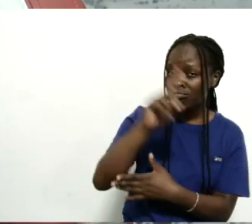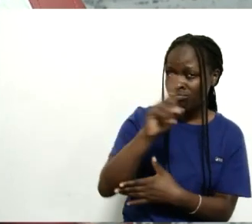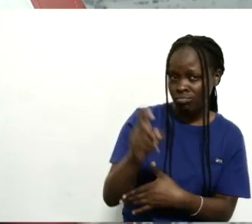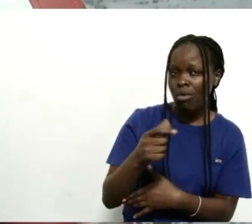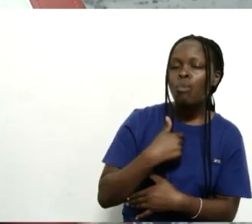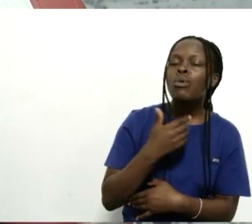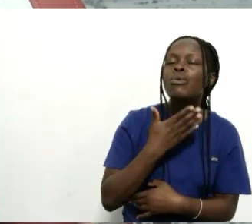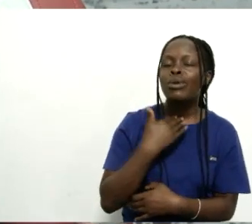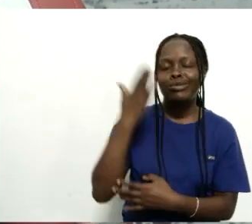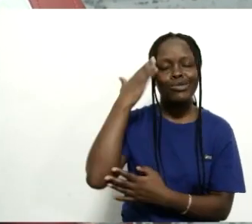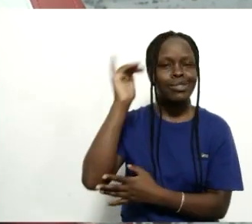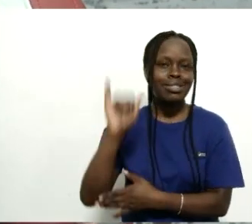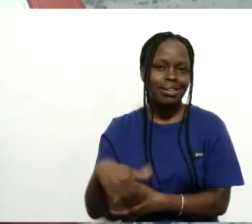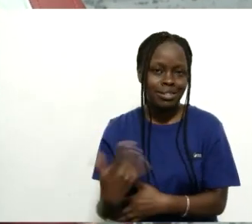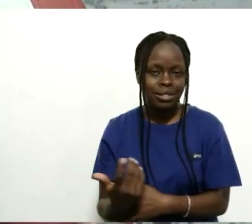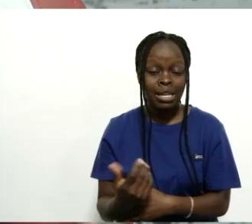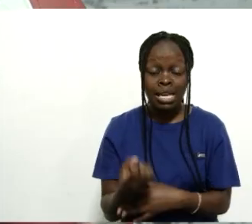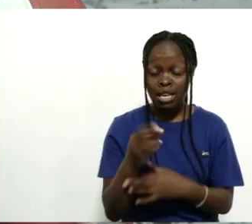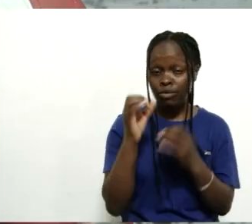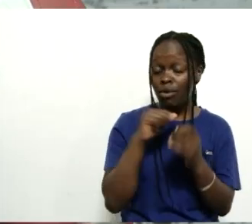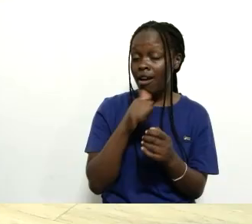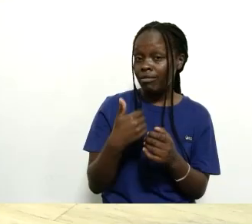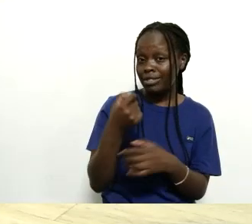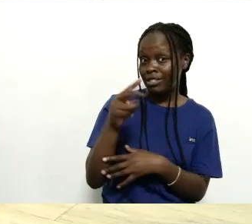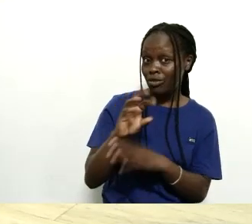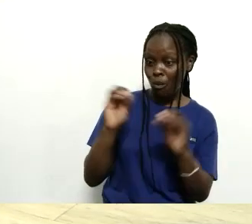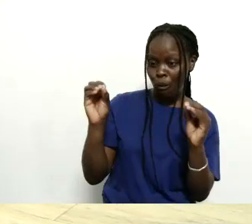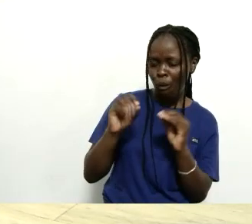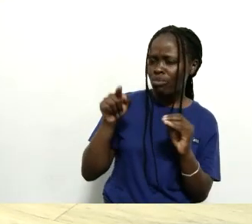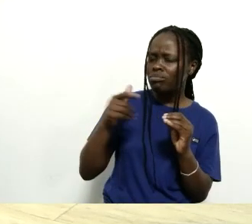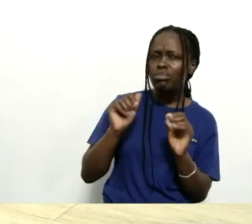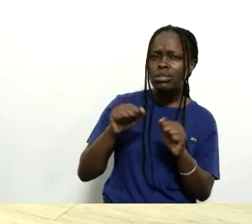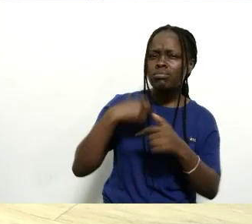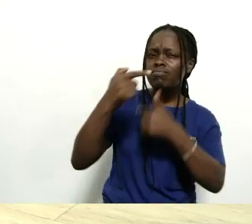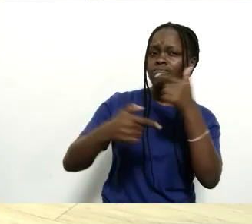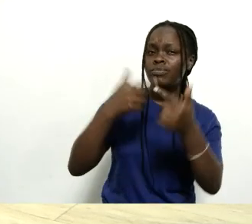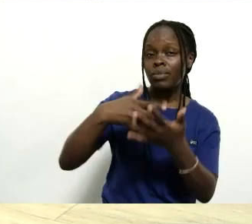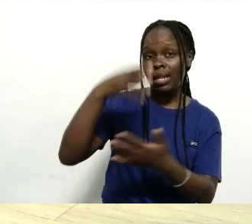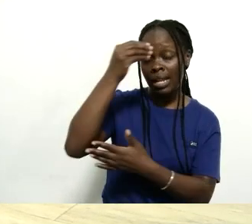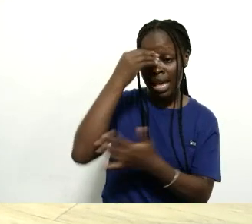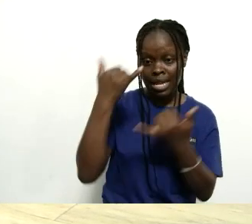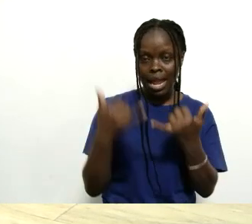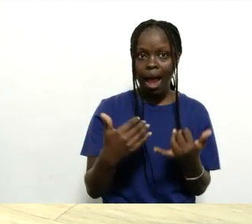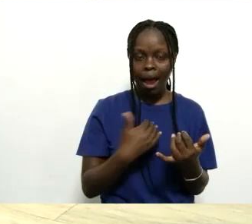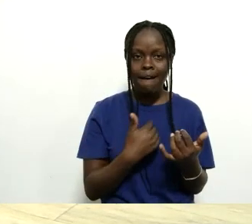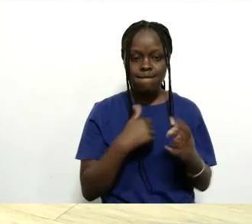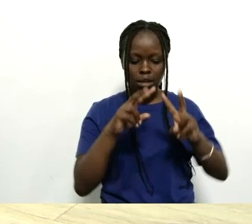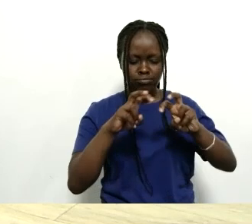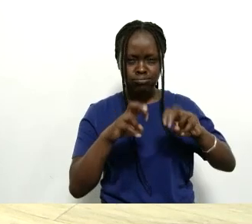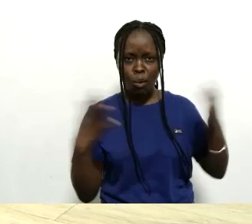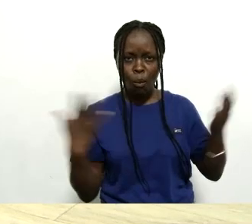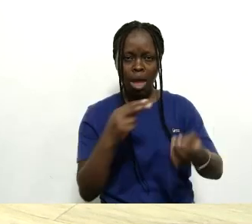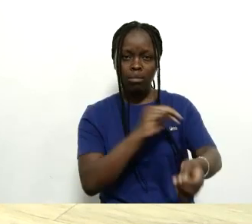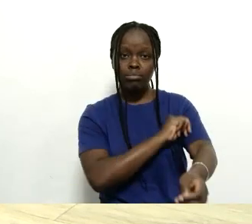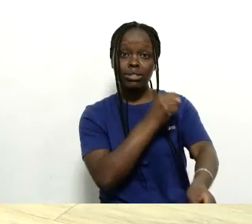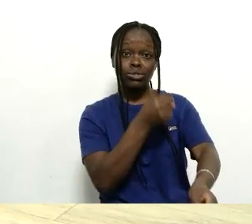need to tweak to make sure that it's also equally as engaging of a classroom when the child is listening at home as if they